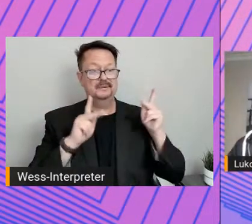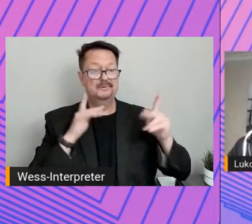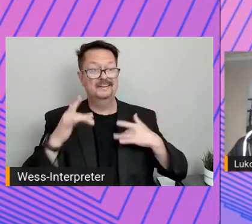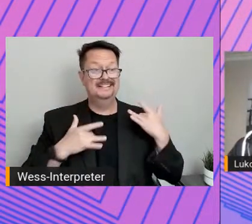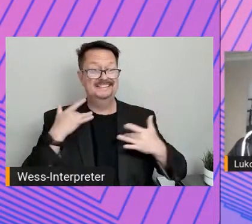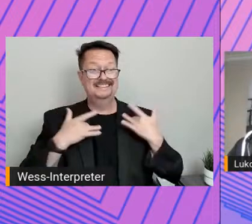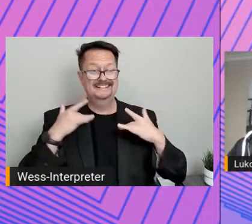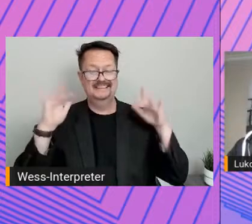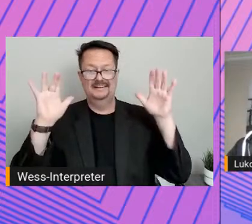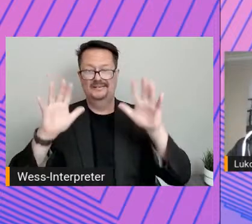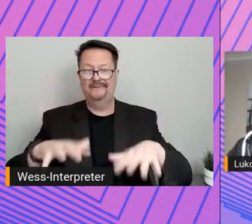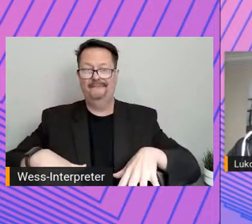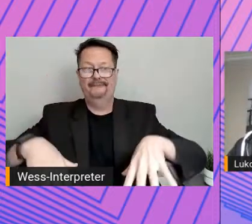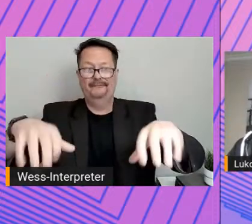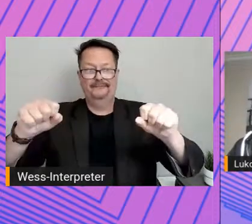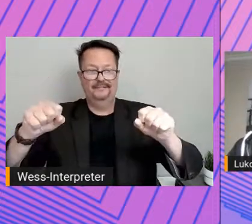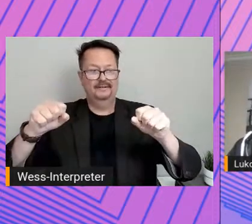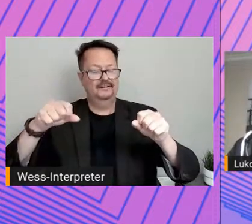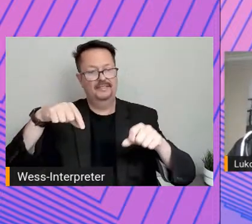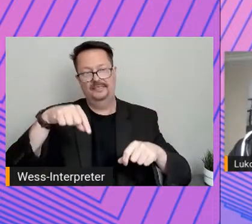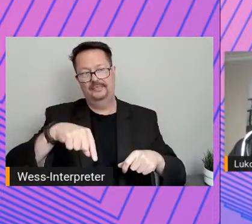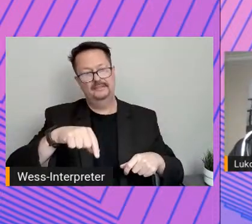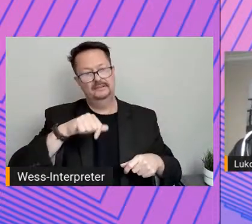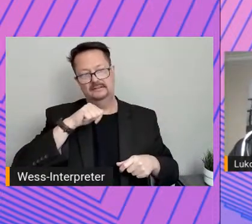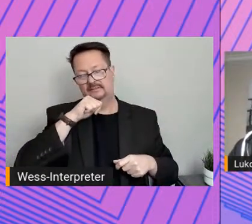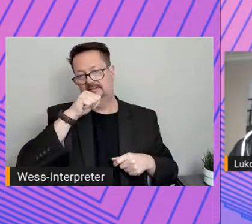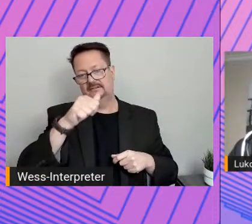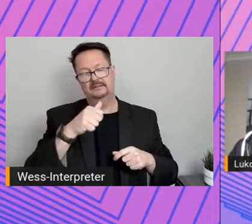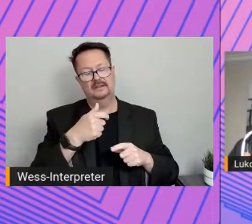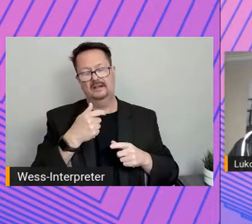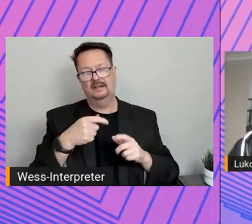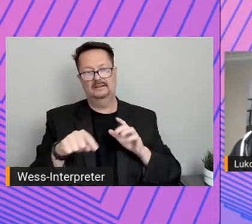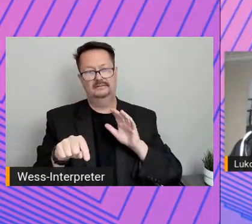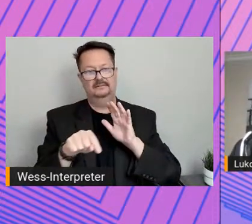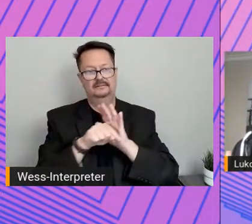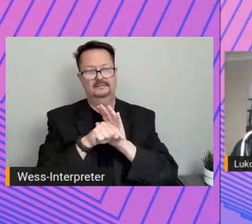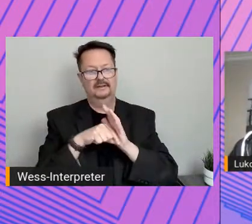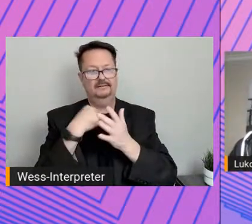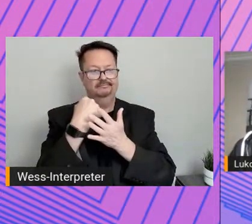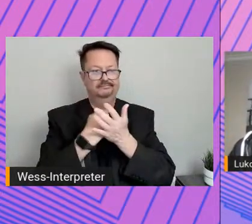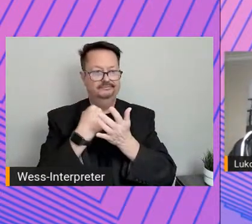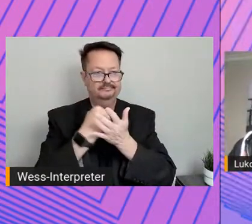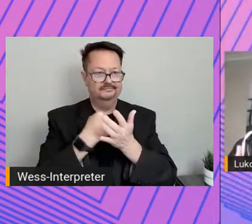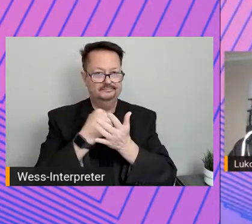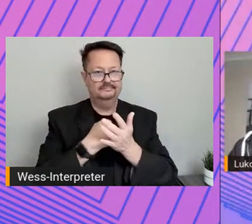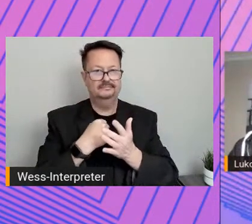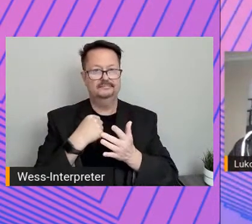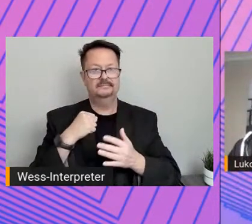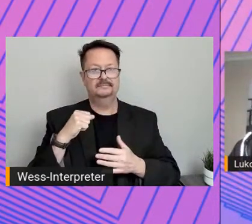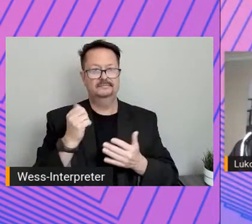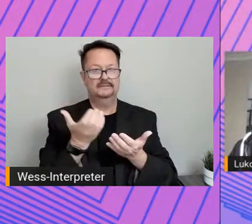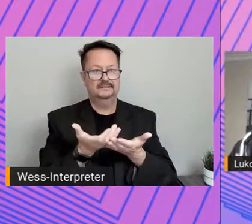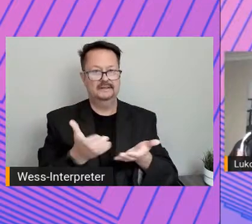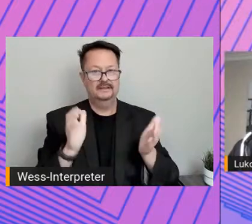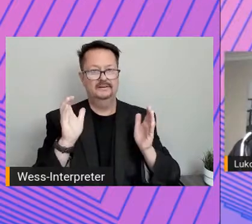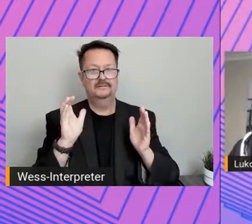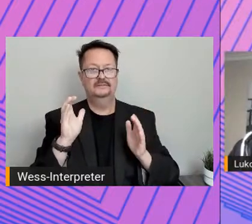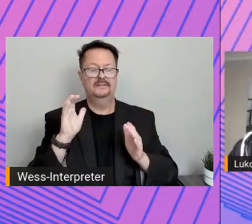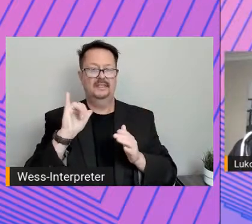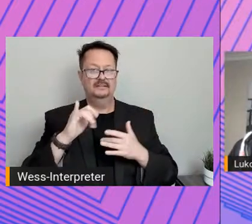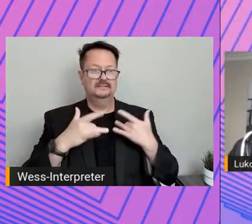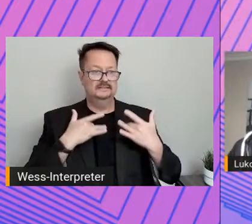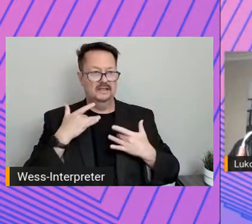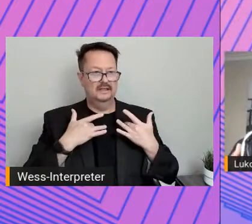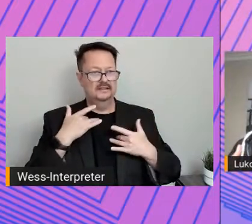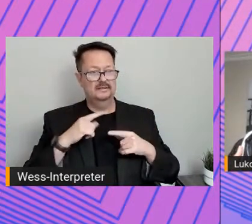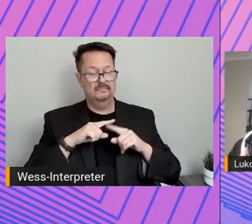adoption. So this is not in any way a slight against, you know, containers and K8s going mainstream. That's exciting, but I'm very passionate